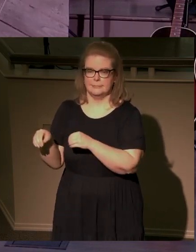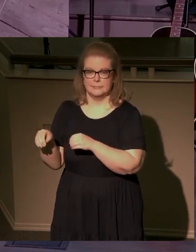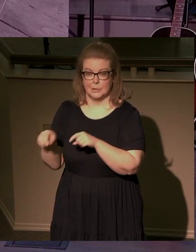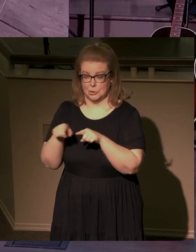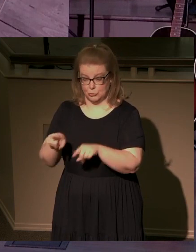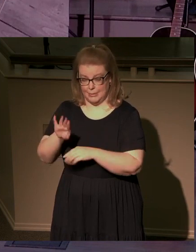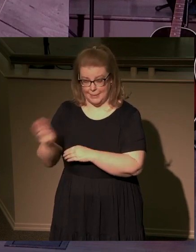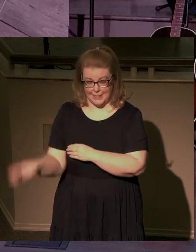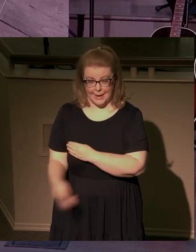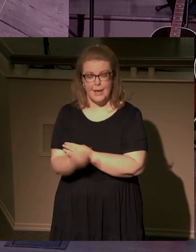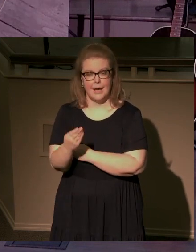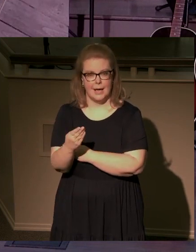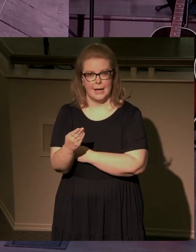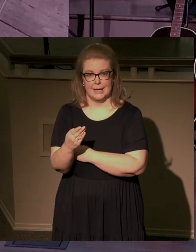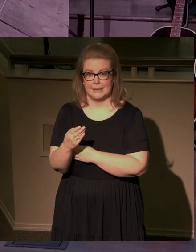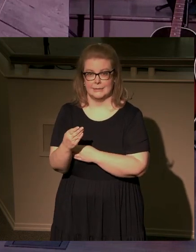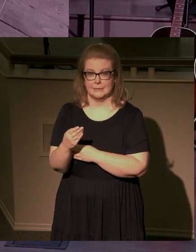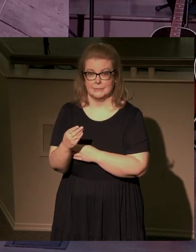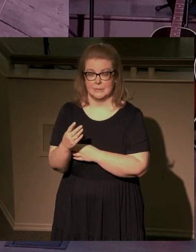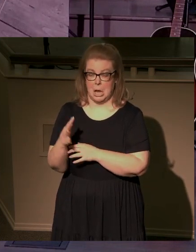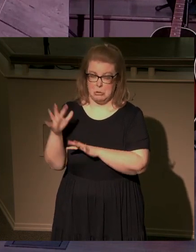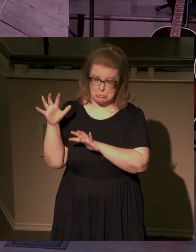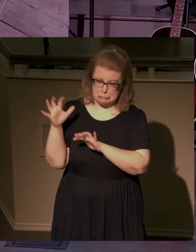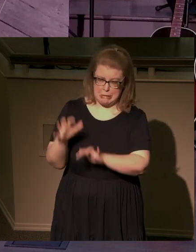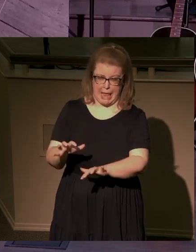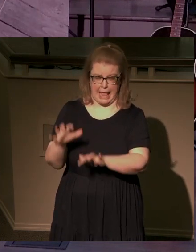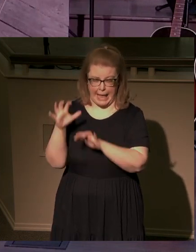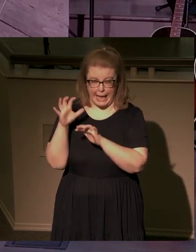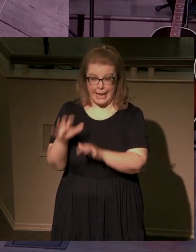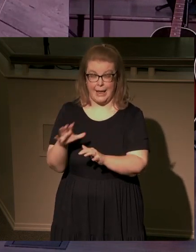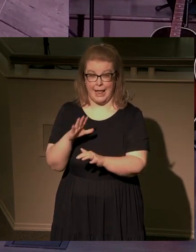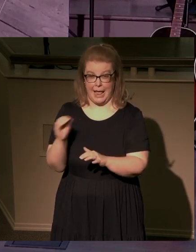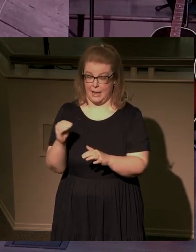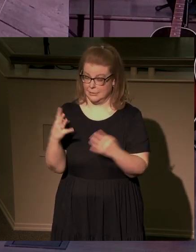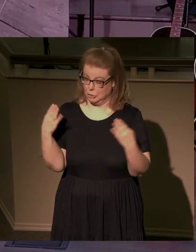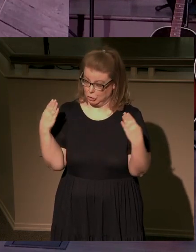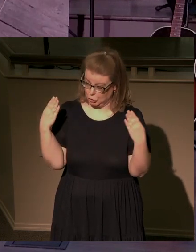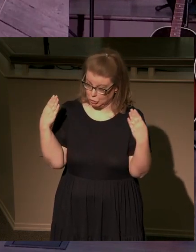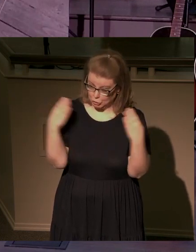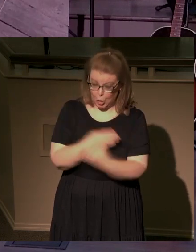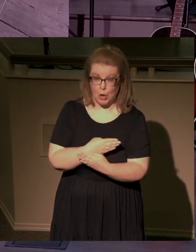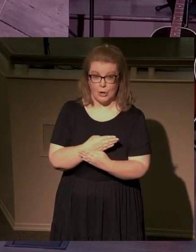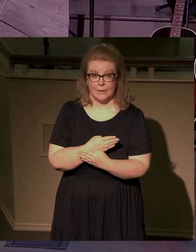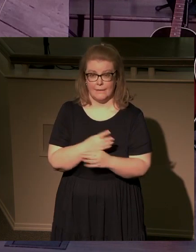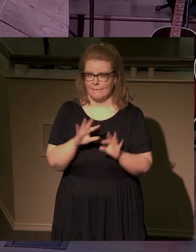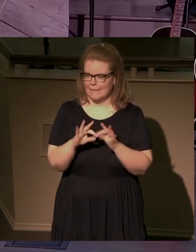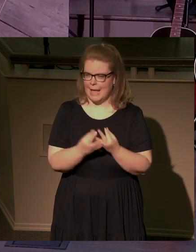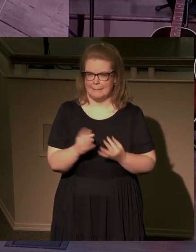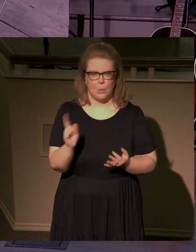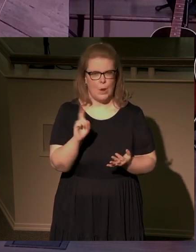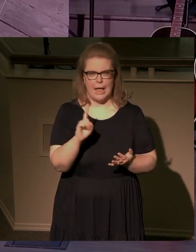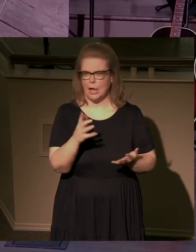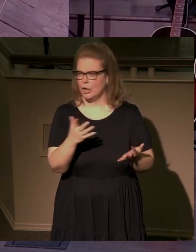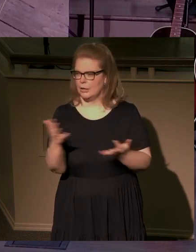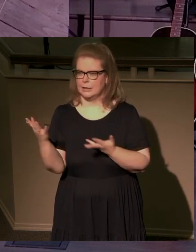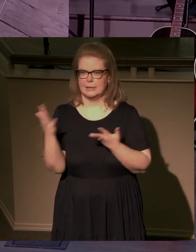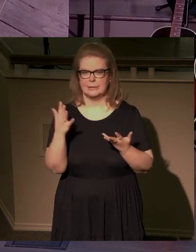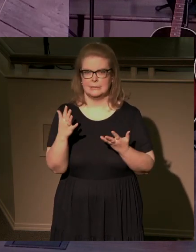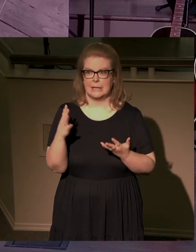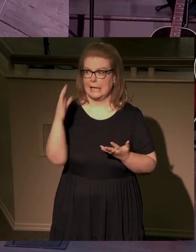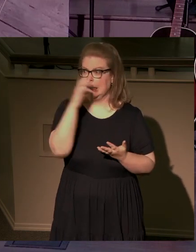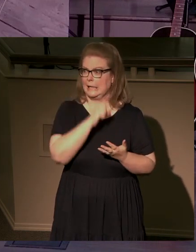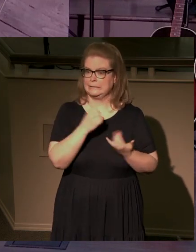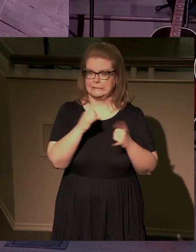night, blasting rain. It was pitch dark. He didn't know where his family was. They were all, he supposed, still